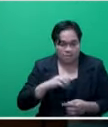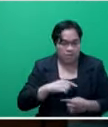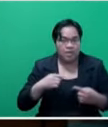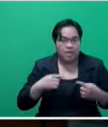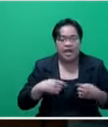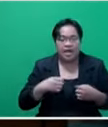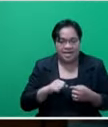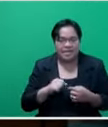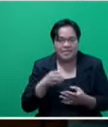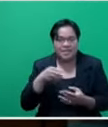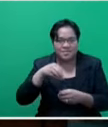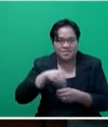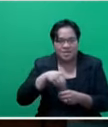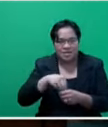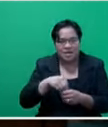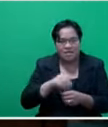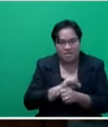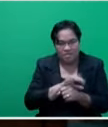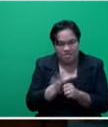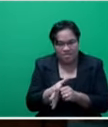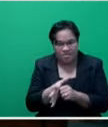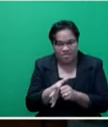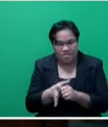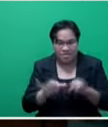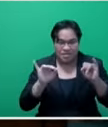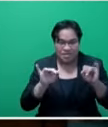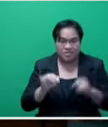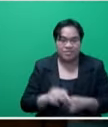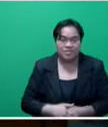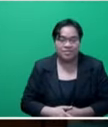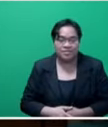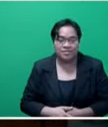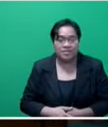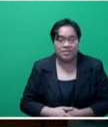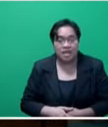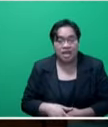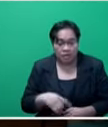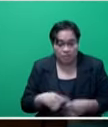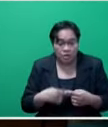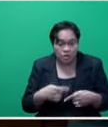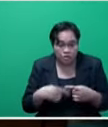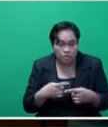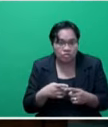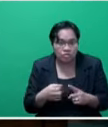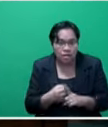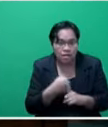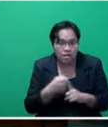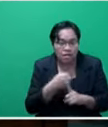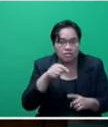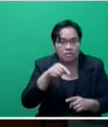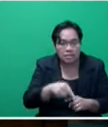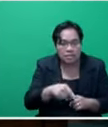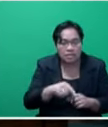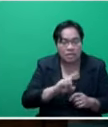in the midst of global COVID-19 crisis and while we continue to battle climate crisis.